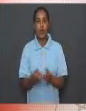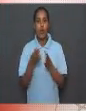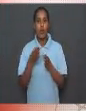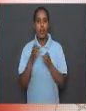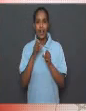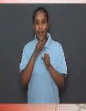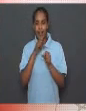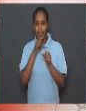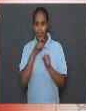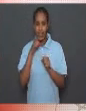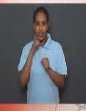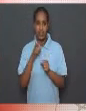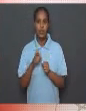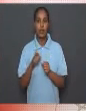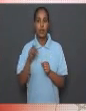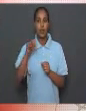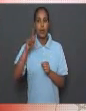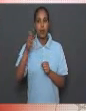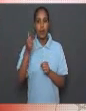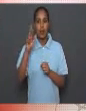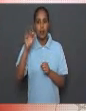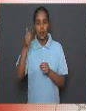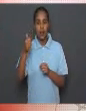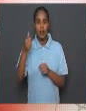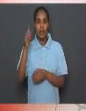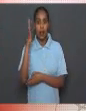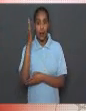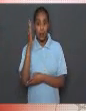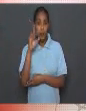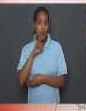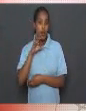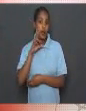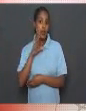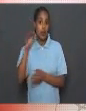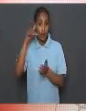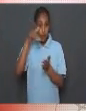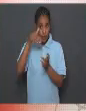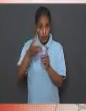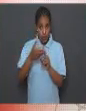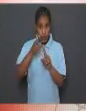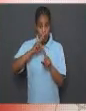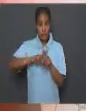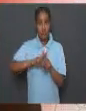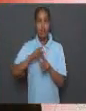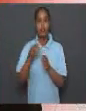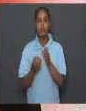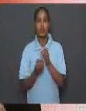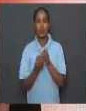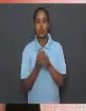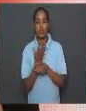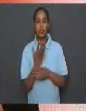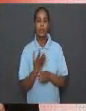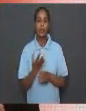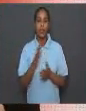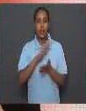latex. The para rubber tree is a renewable resource.